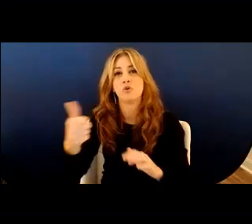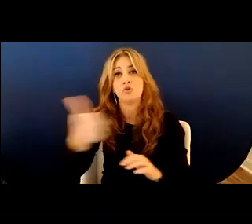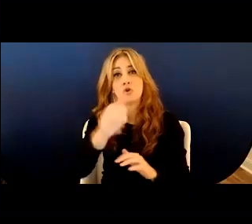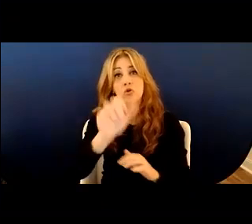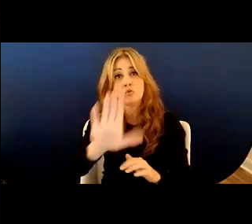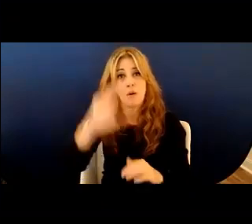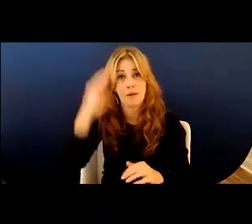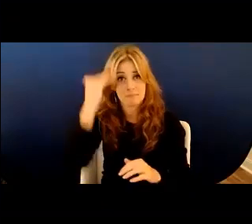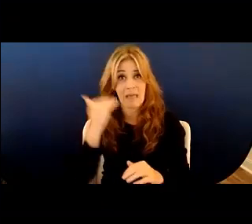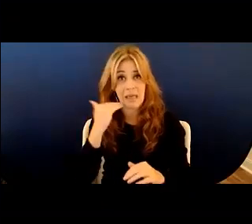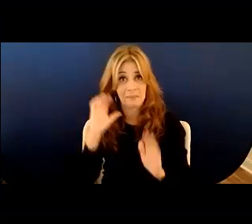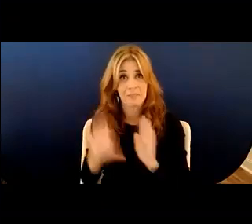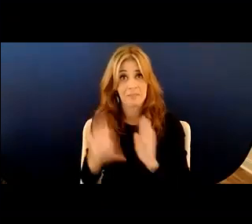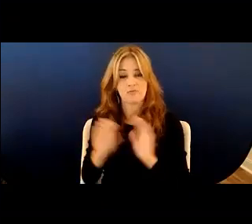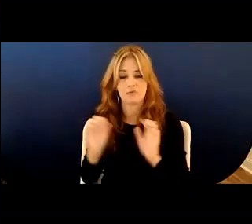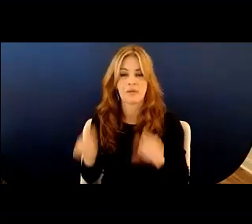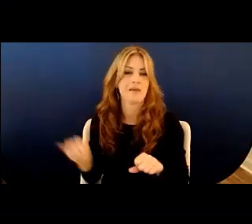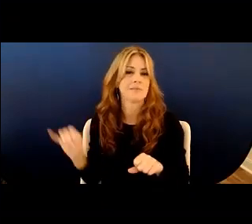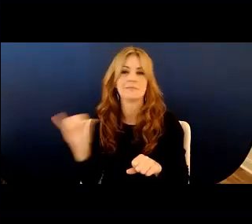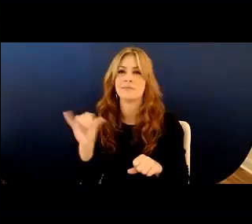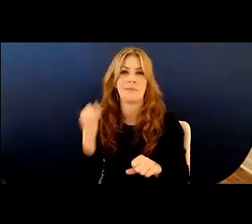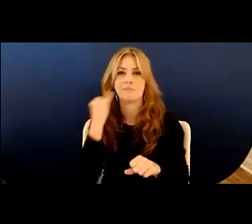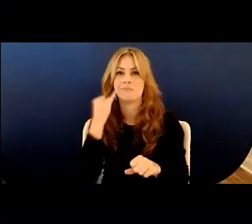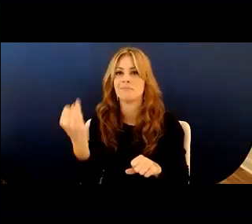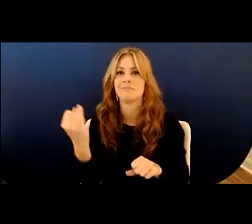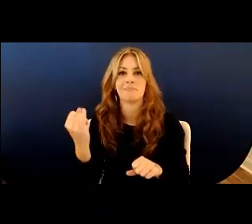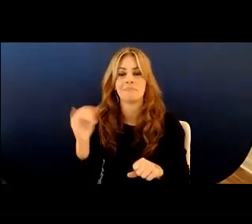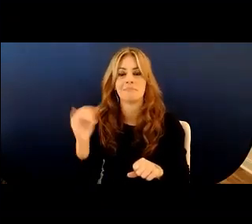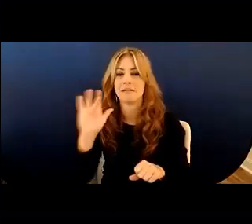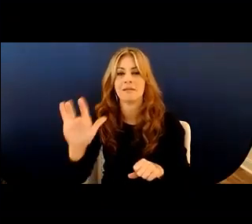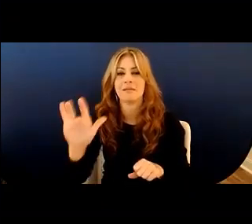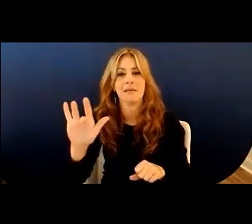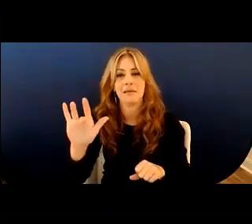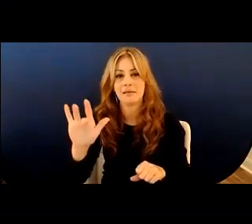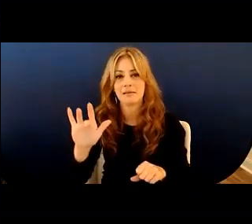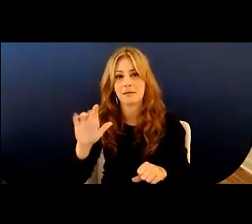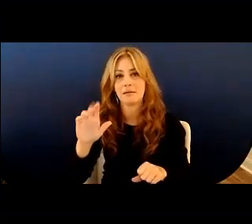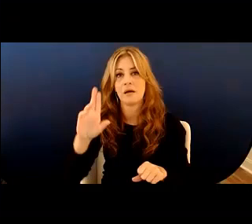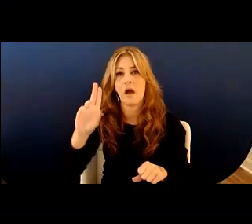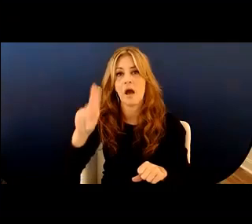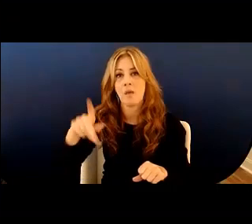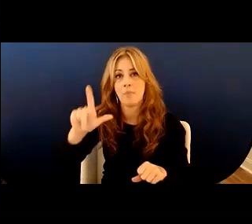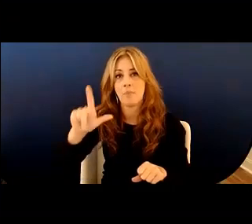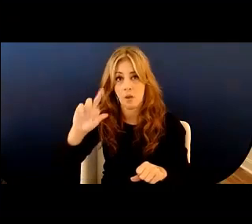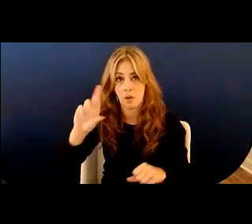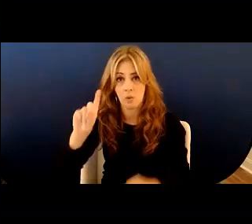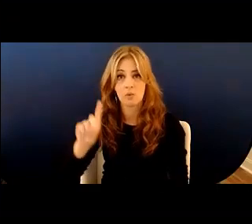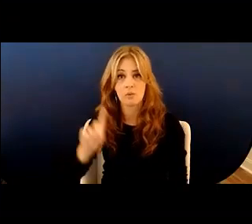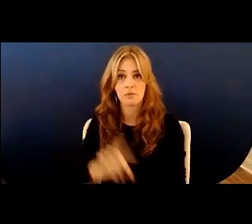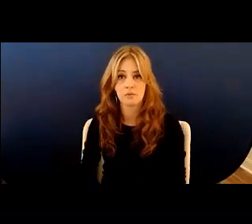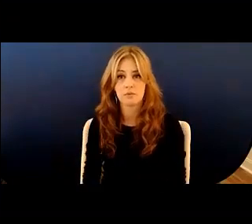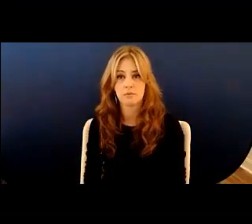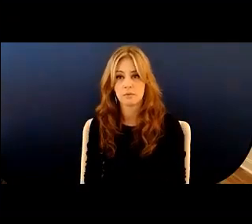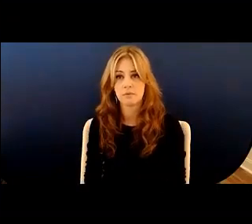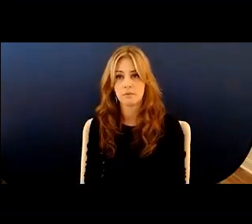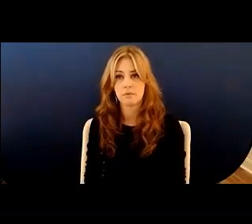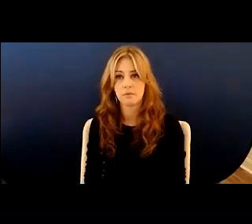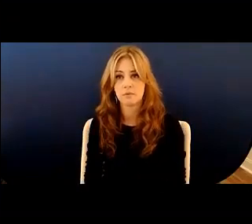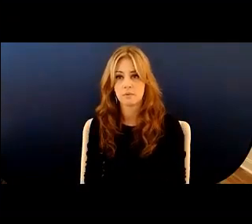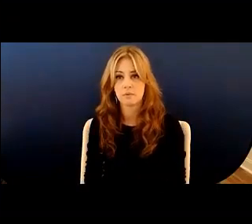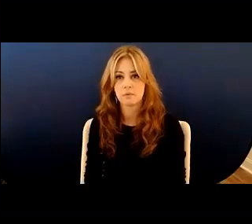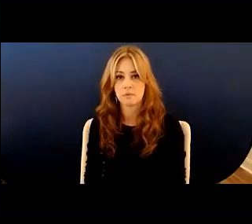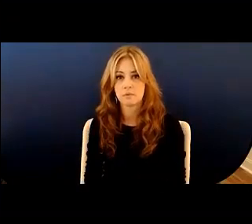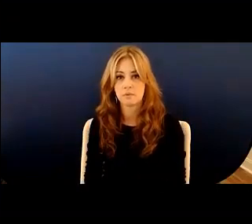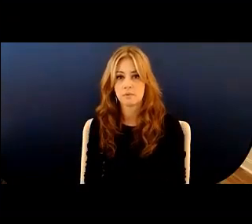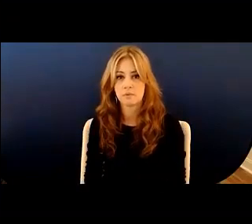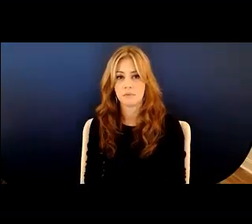team. It's the same functionality. You click on the upload button, and then I just happen